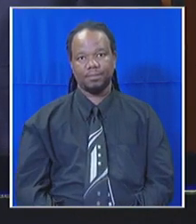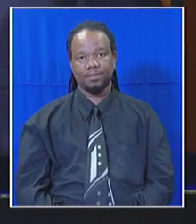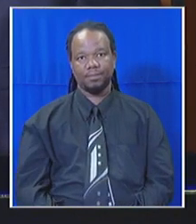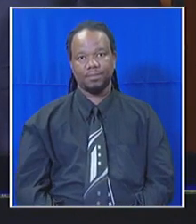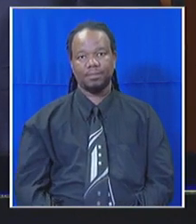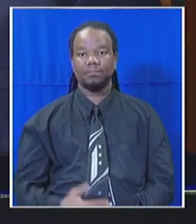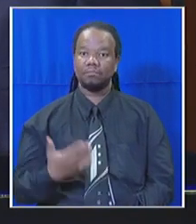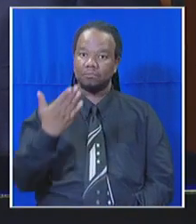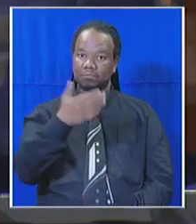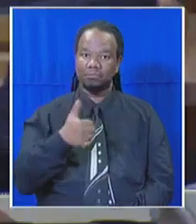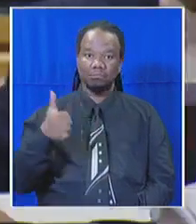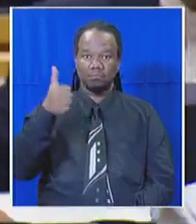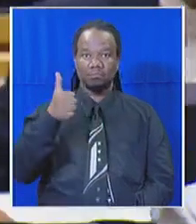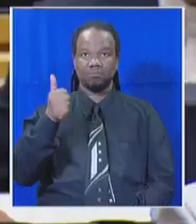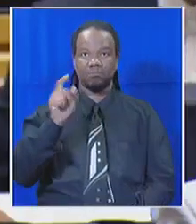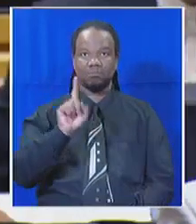Chief Whip.